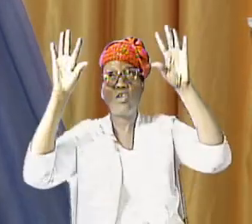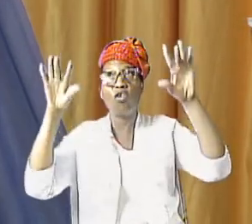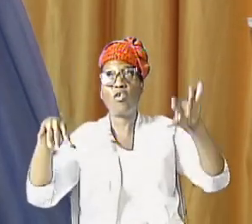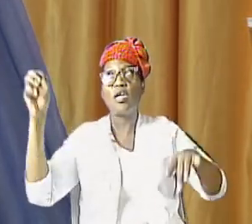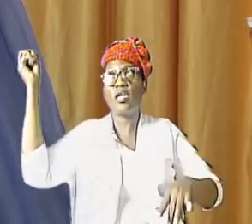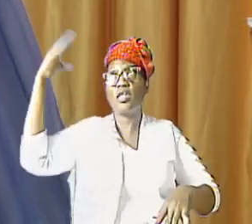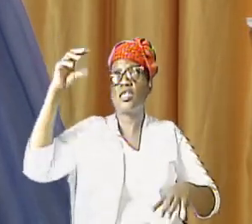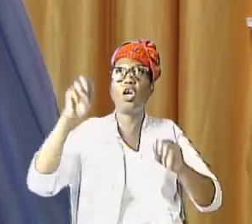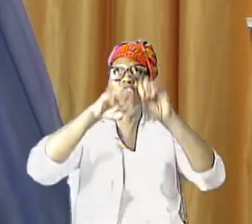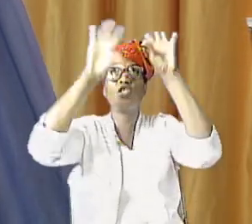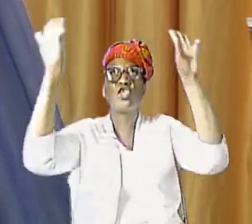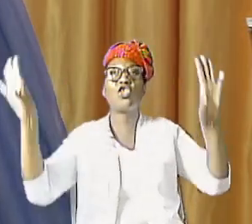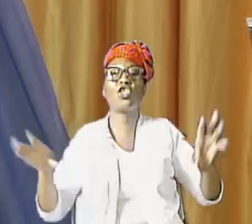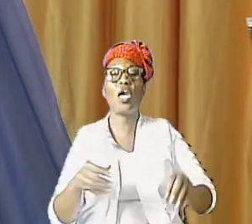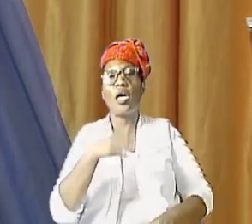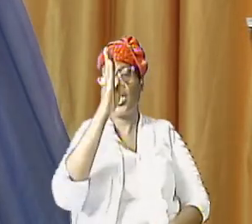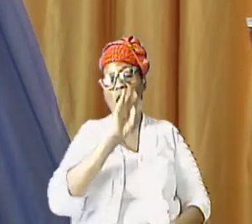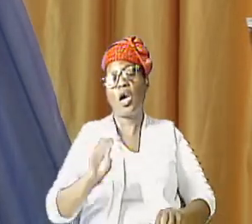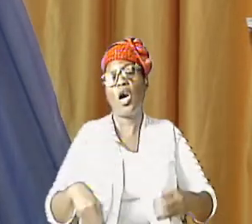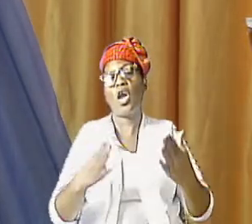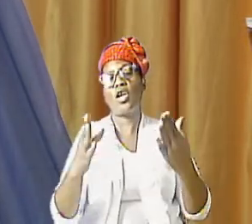sunshine, he gives us those things.